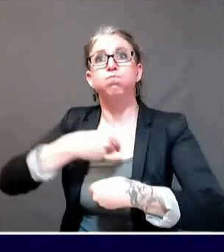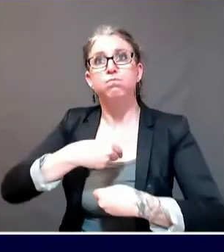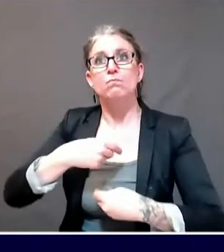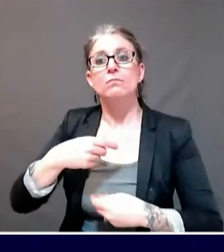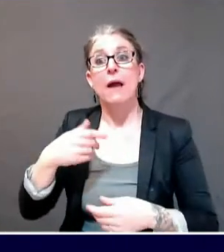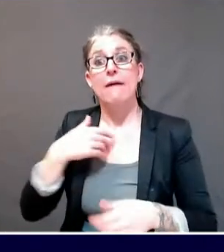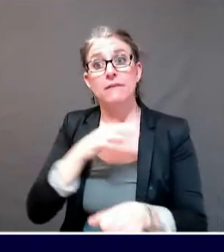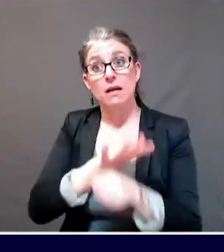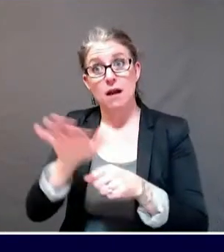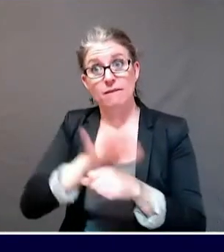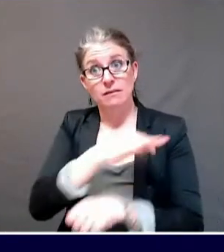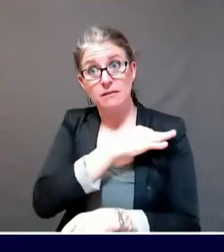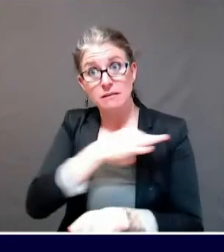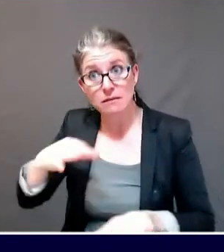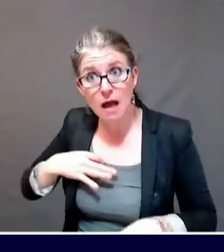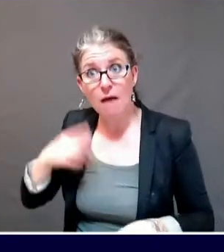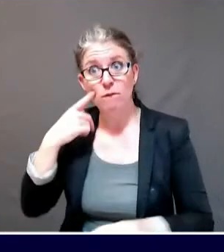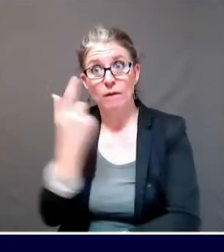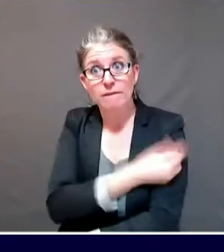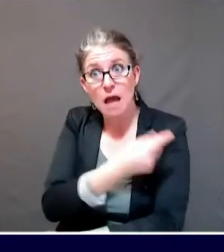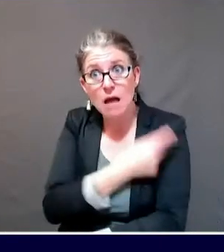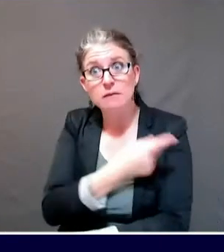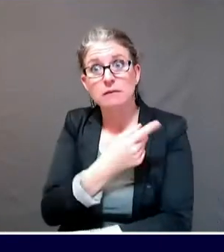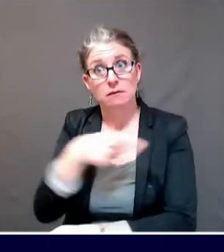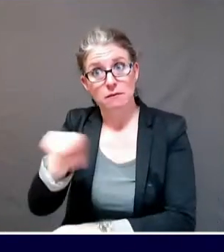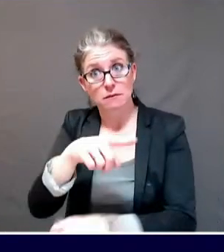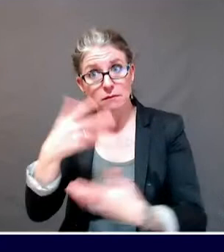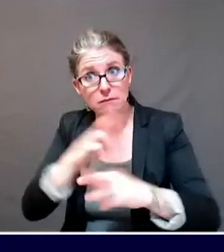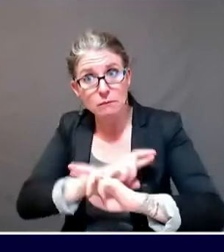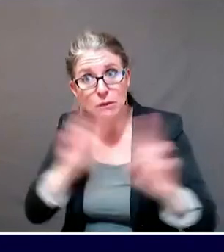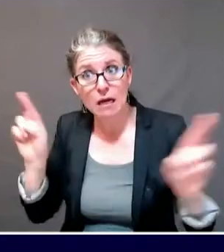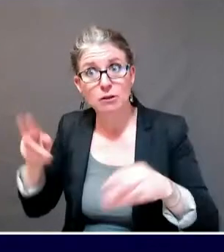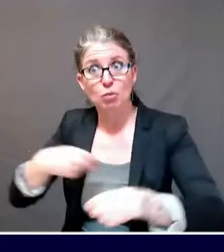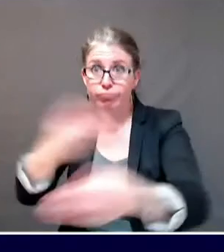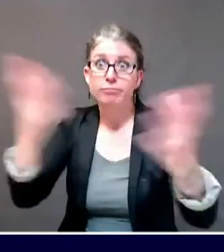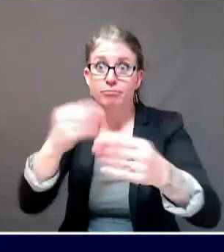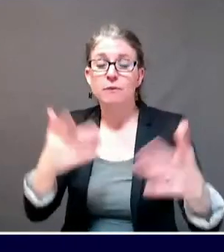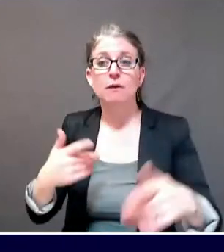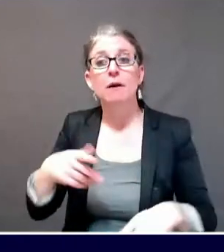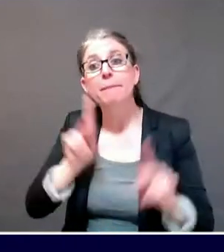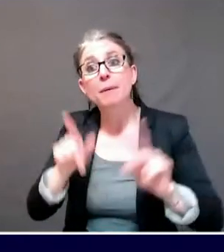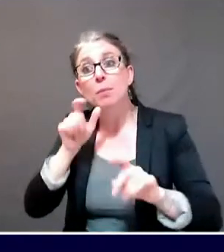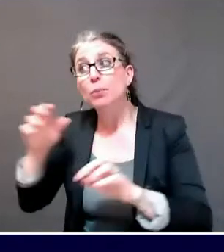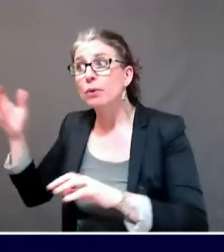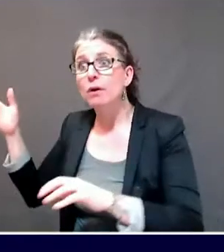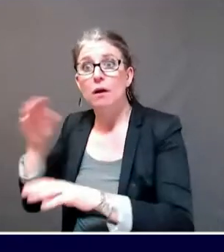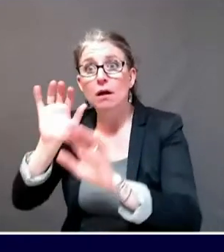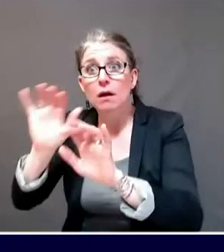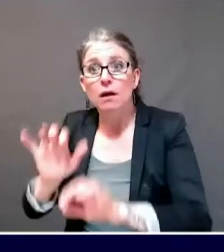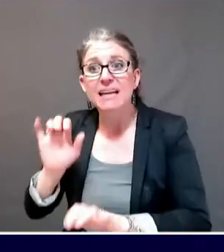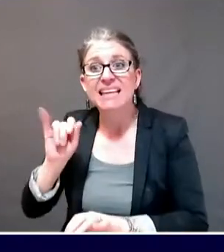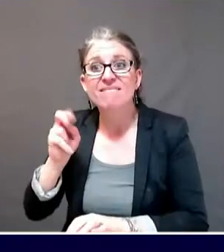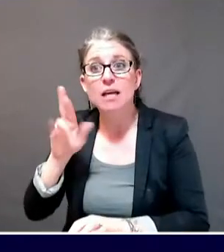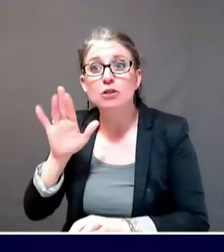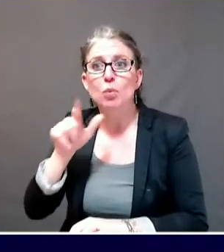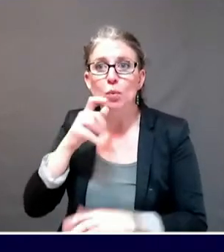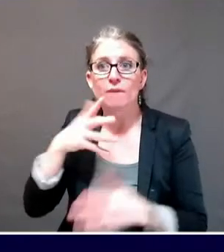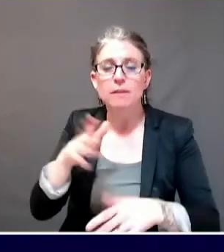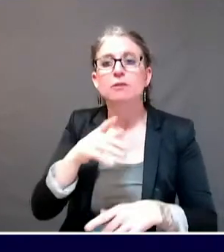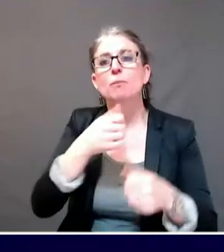Sure. And, you know, yeah, I guess. Yeah, we're working on that right now